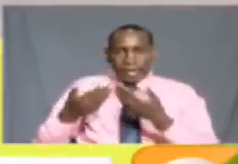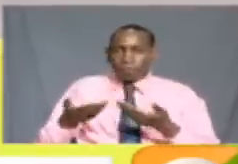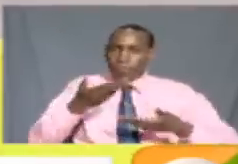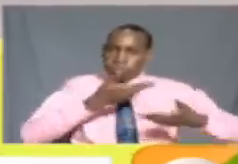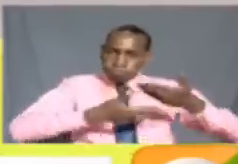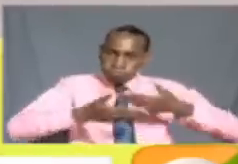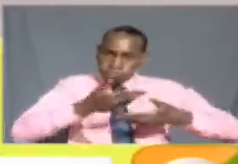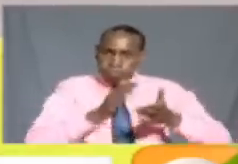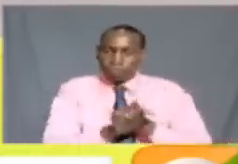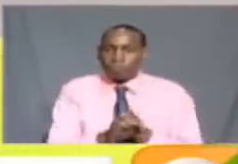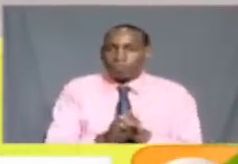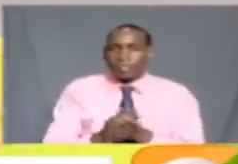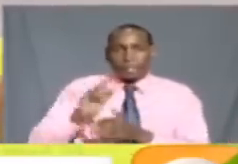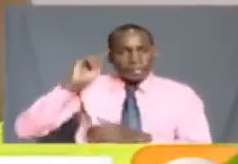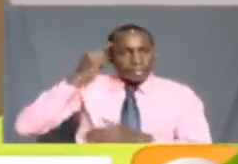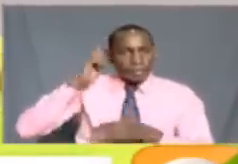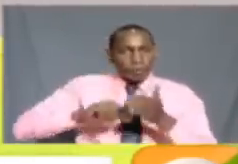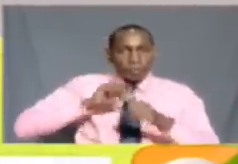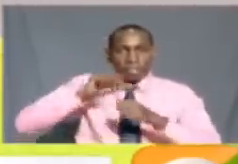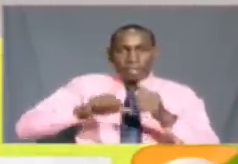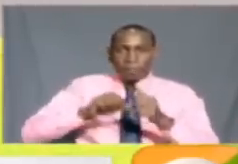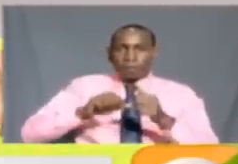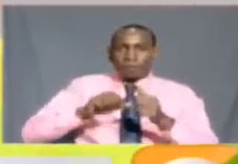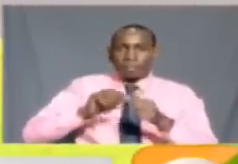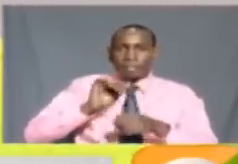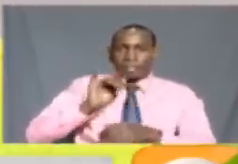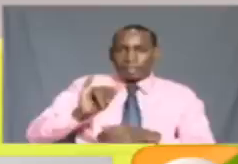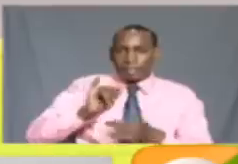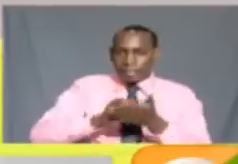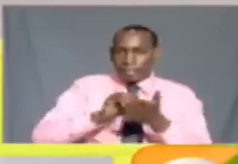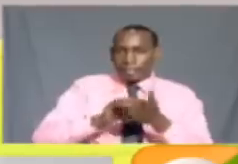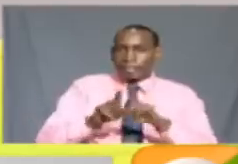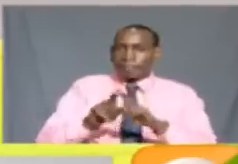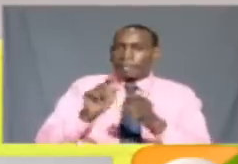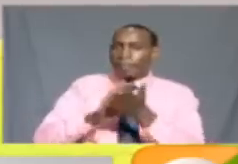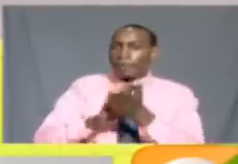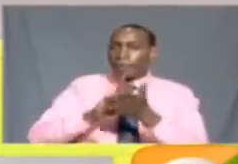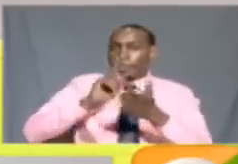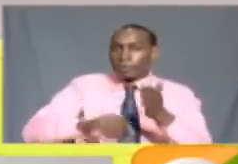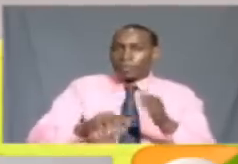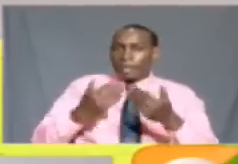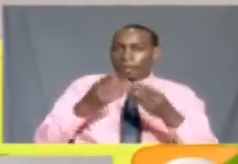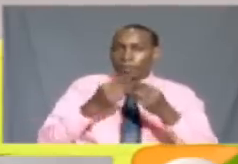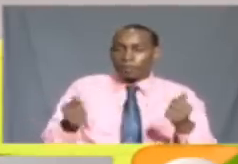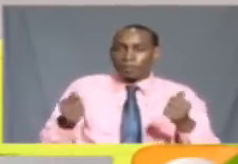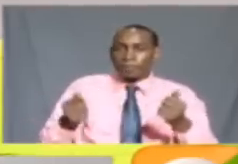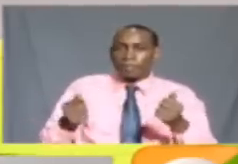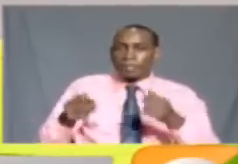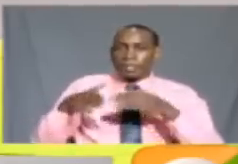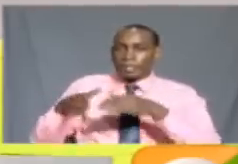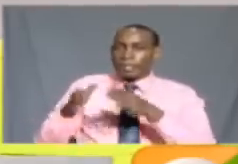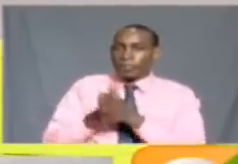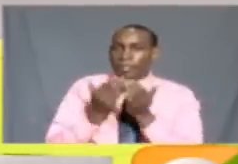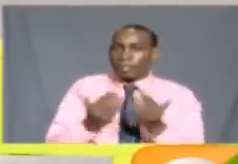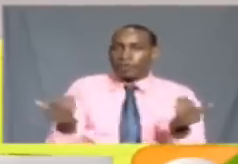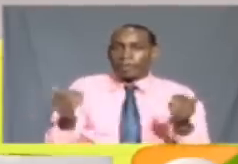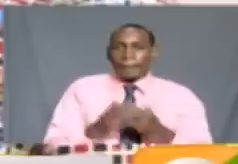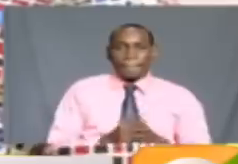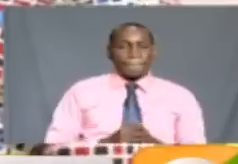make of that suggestion? And what is your suggestion in terms of trying to deal with sex with minors? Okay.